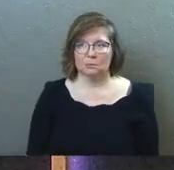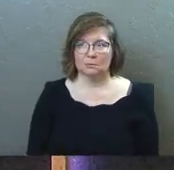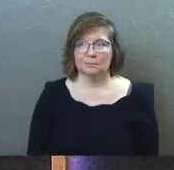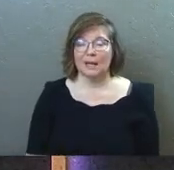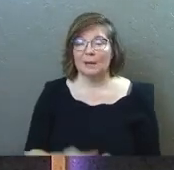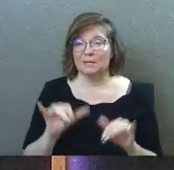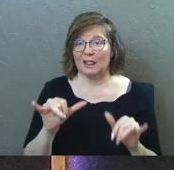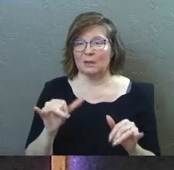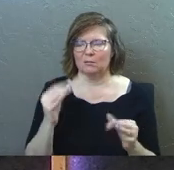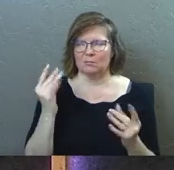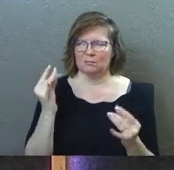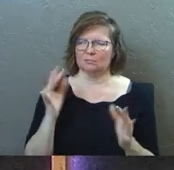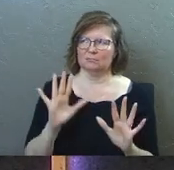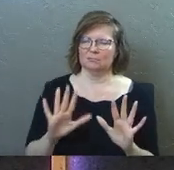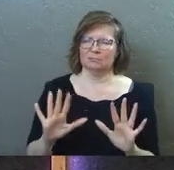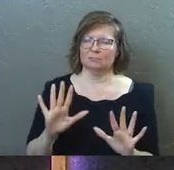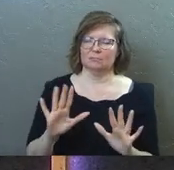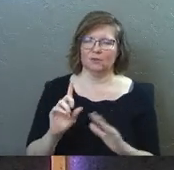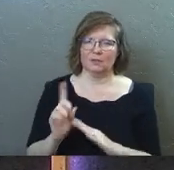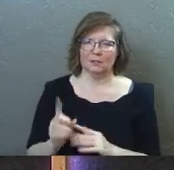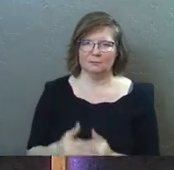I'm just going to let that sit for a second.